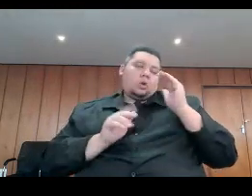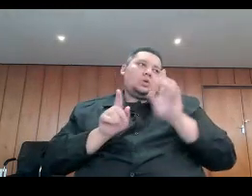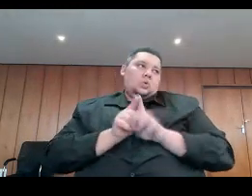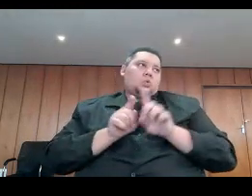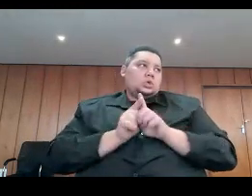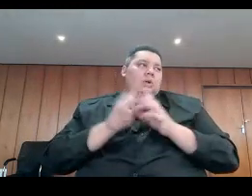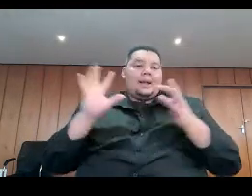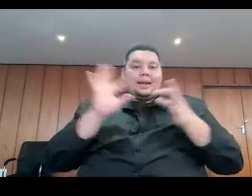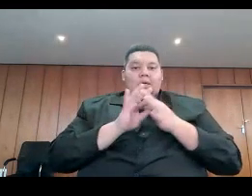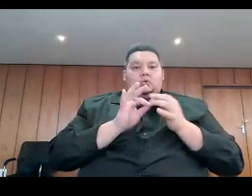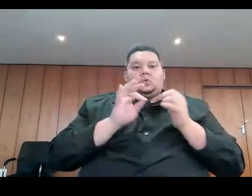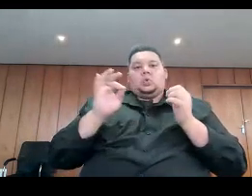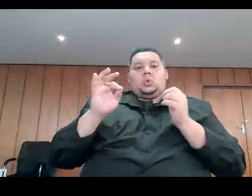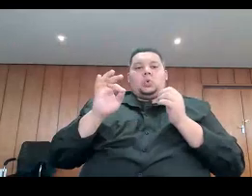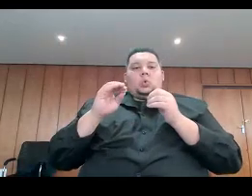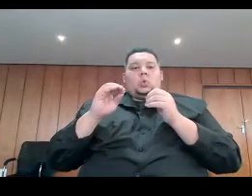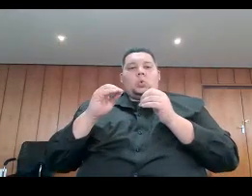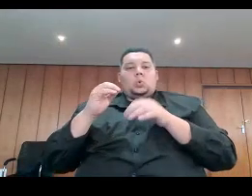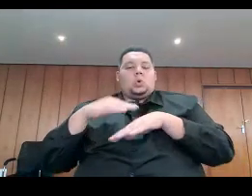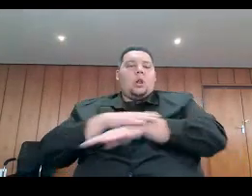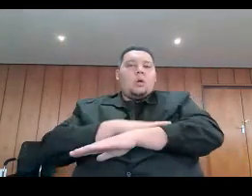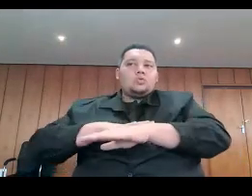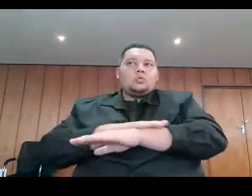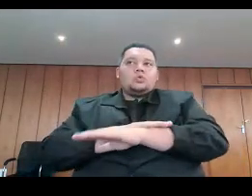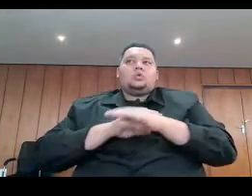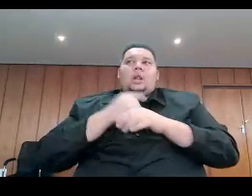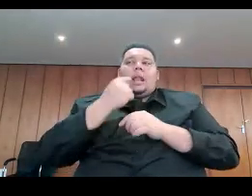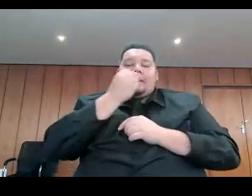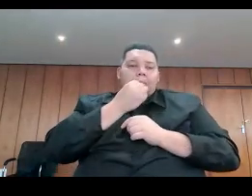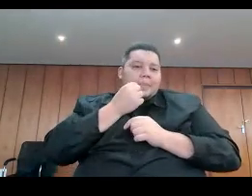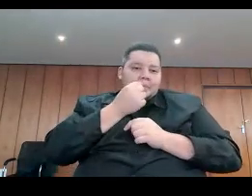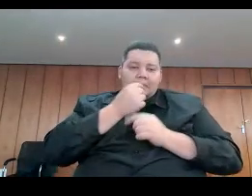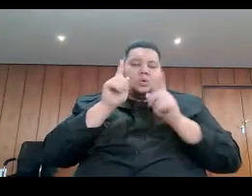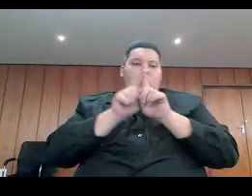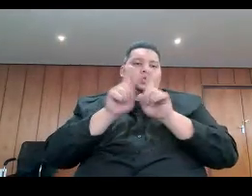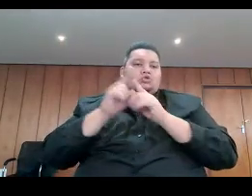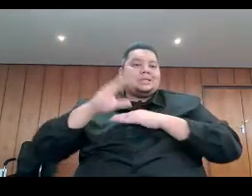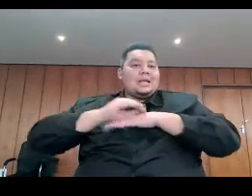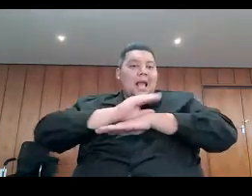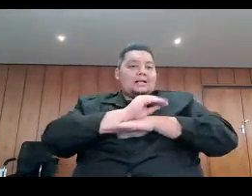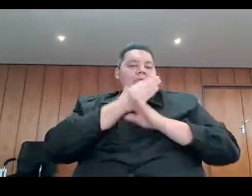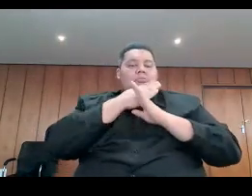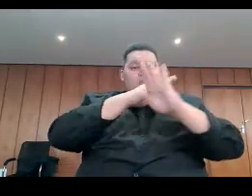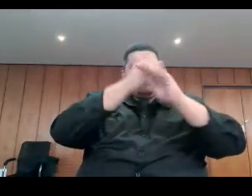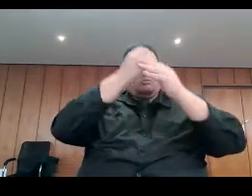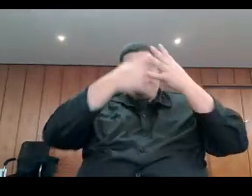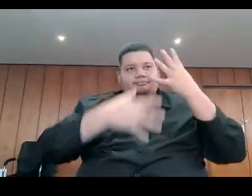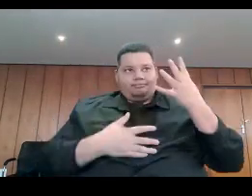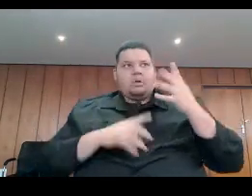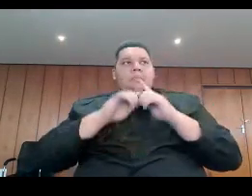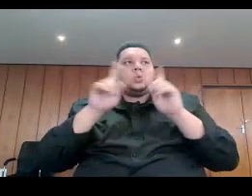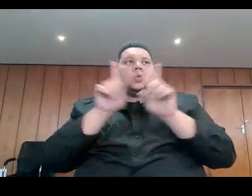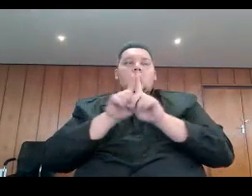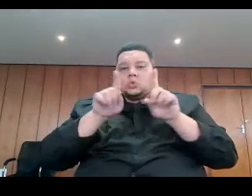of sunscreens, lip balms, and cancer prevention and things like that. And